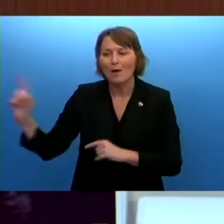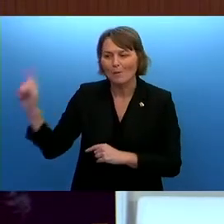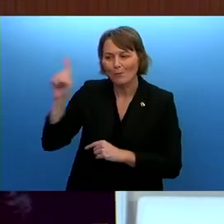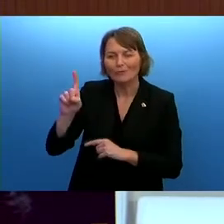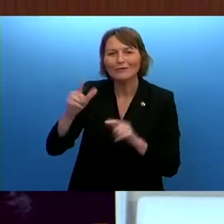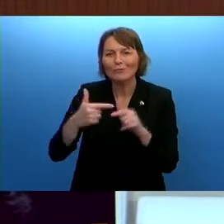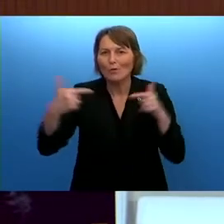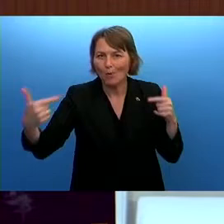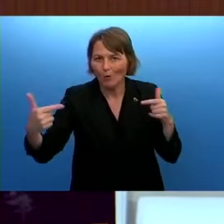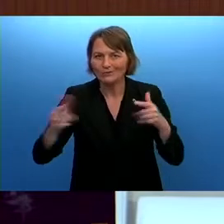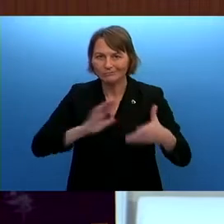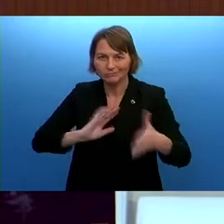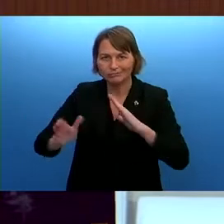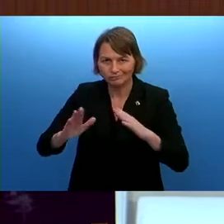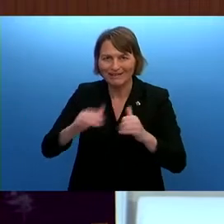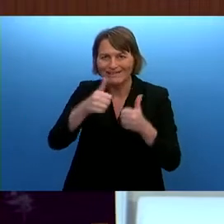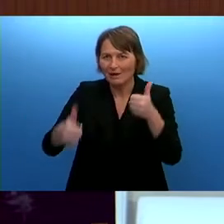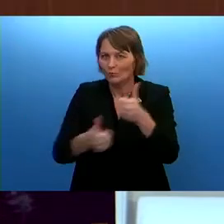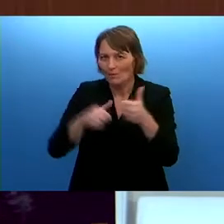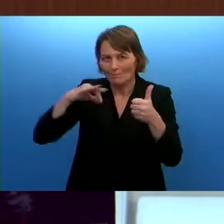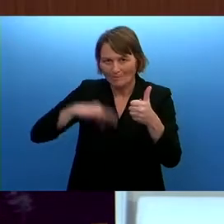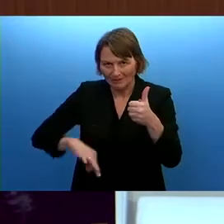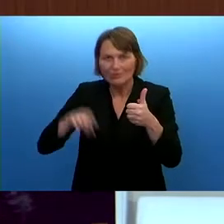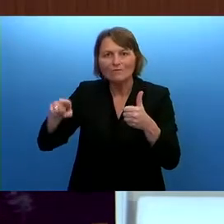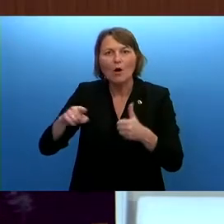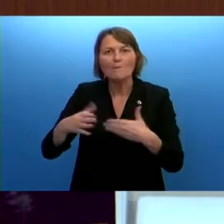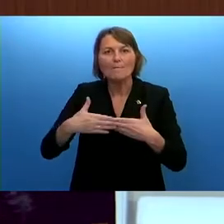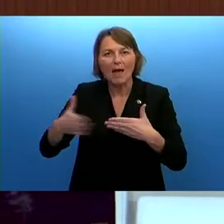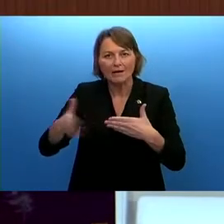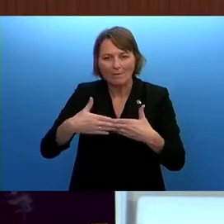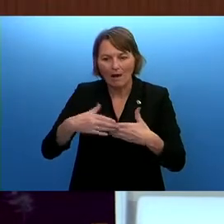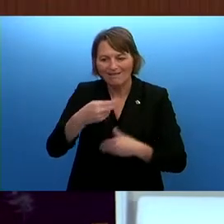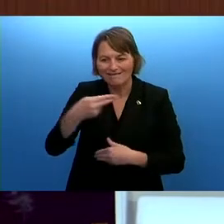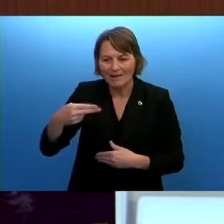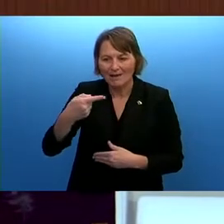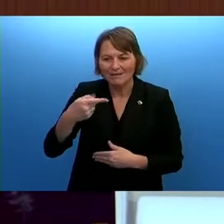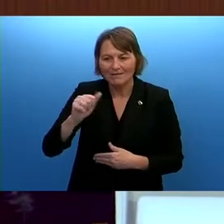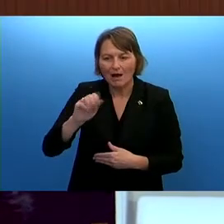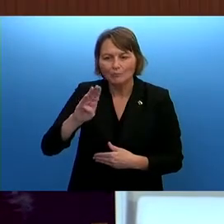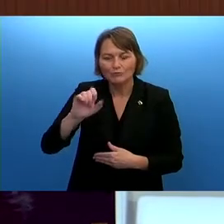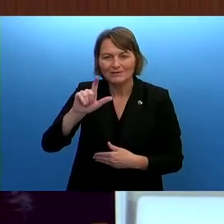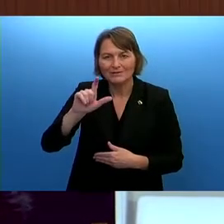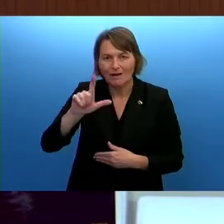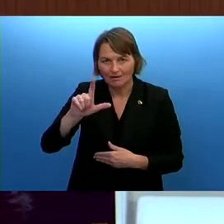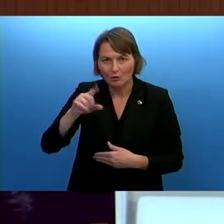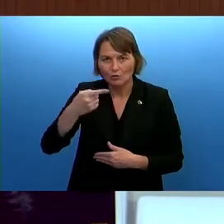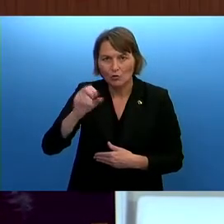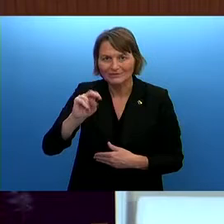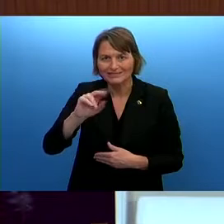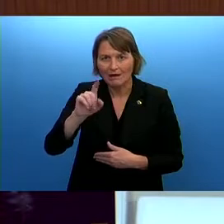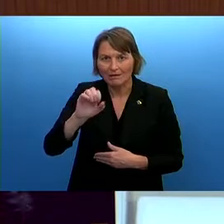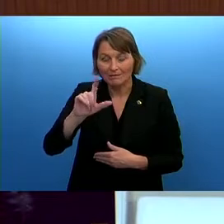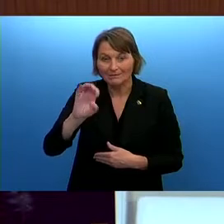Deputy Minister for Culture of Panama. I look forward to hearing from the expert panel about their experience in